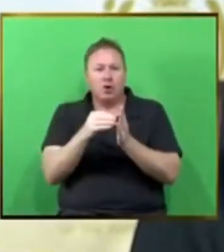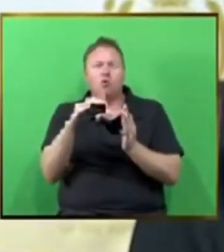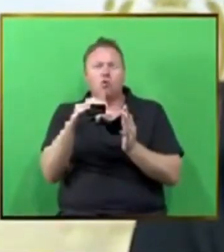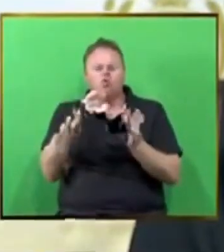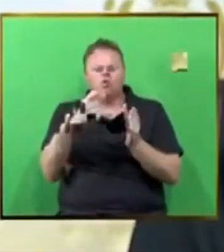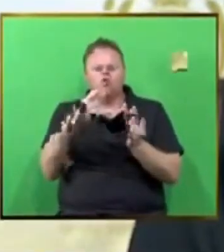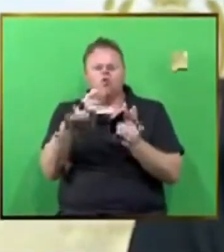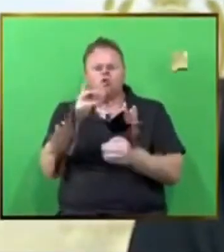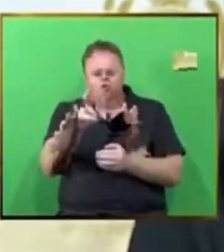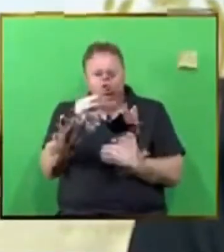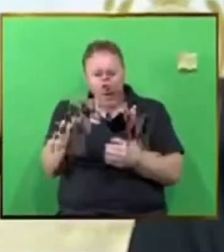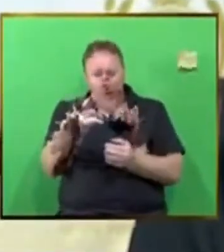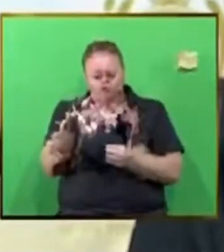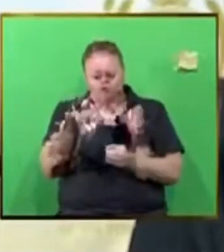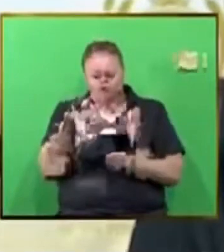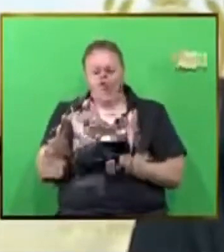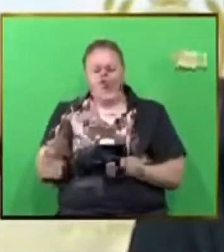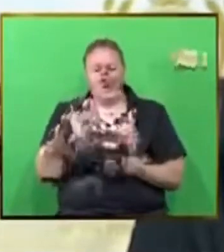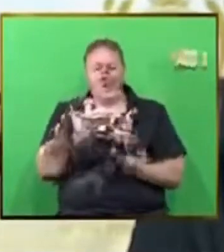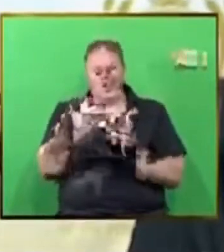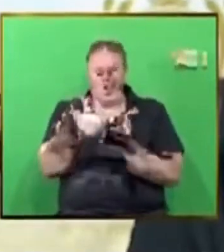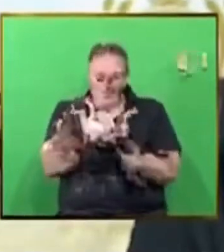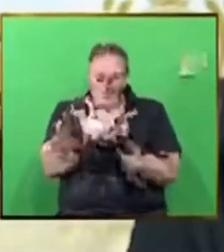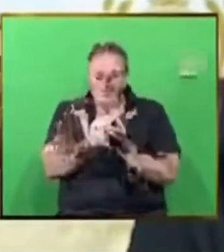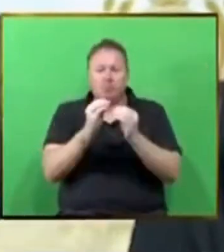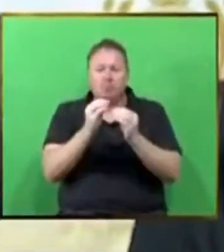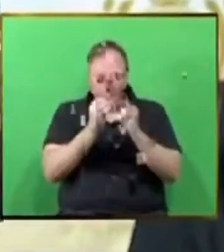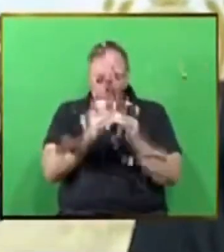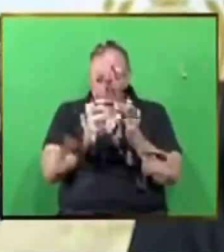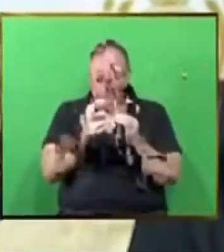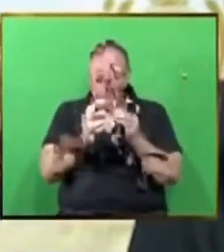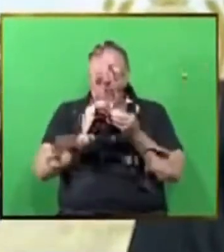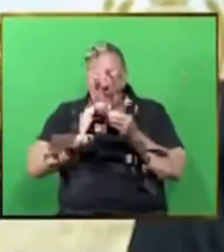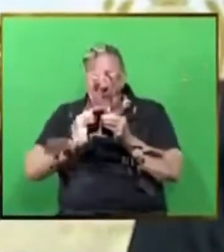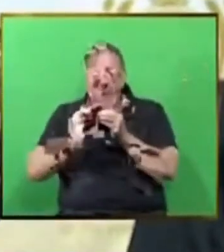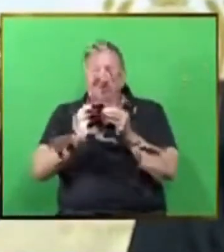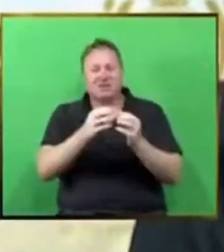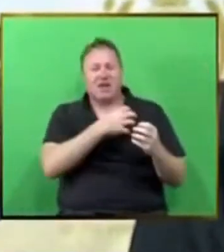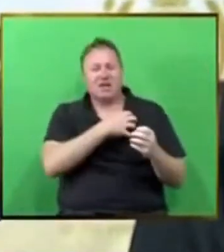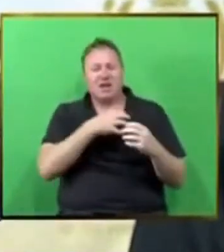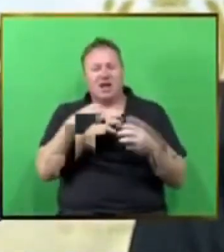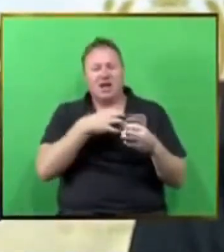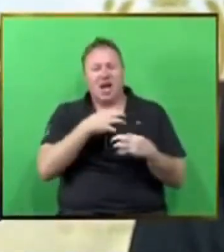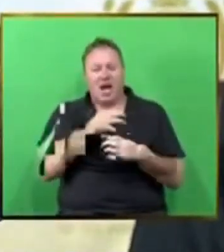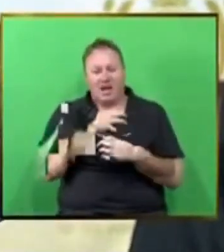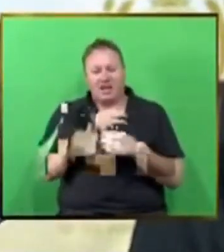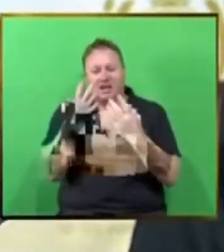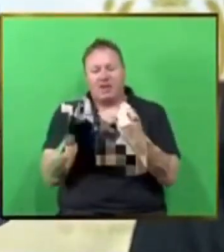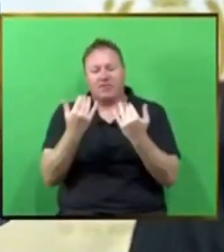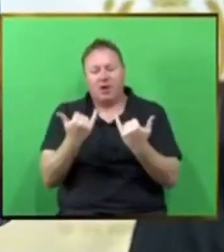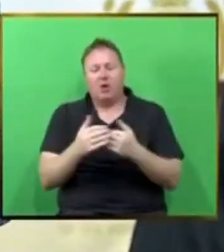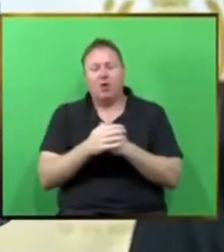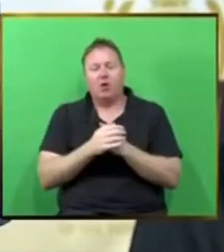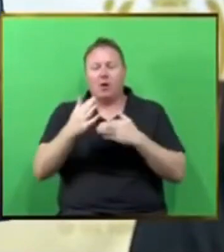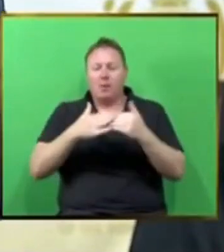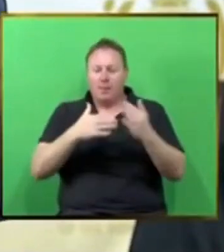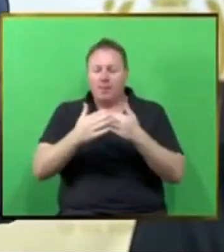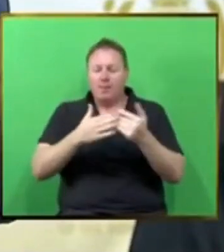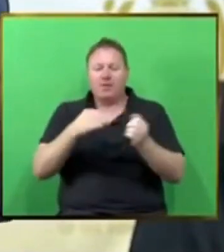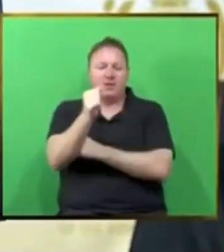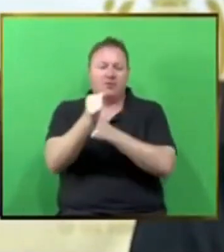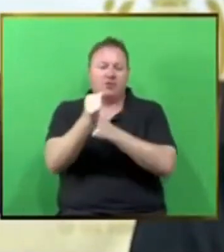will support refurbishment and maintenance of existing assets, building of new infrastructure. Madam